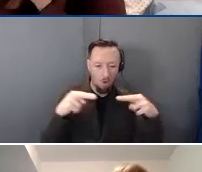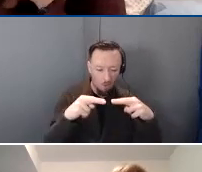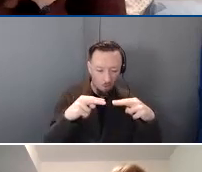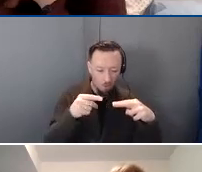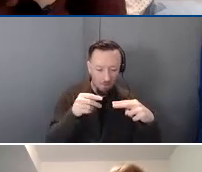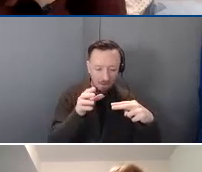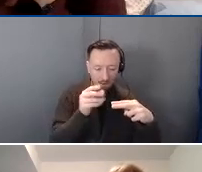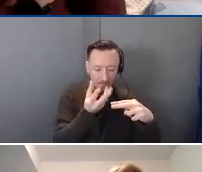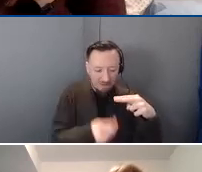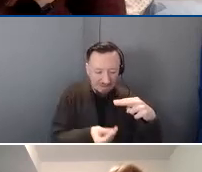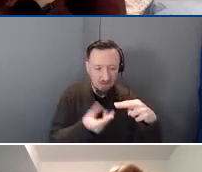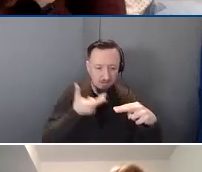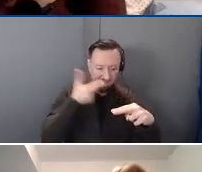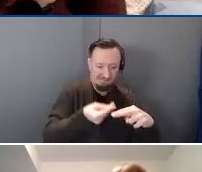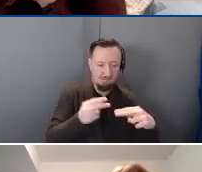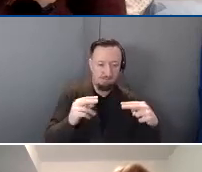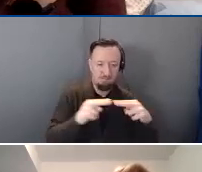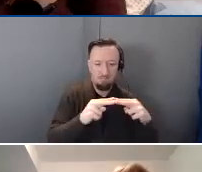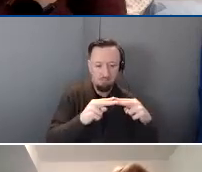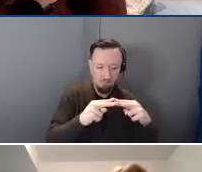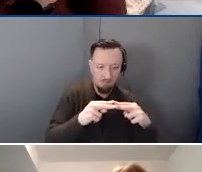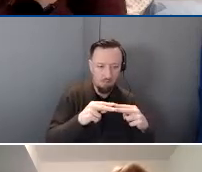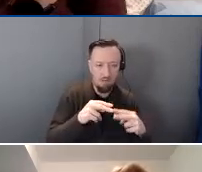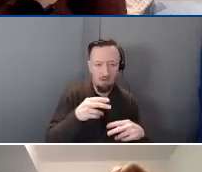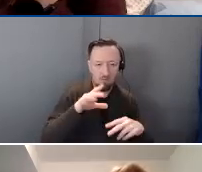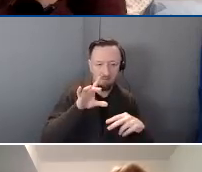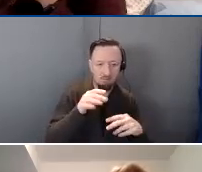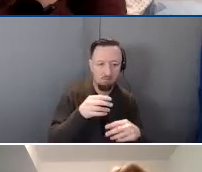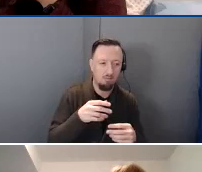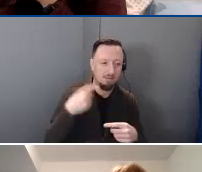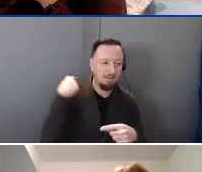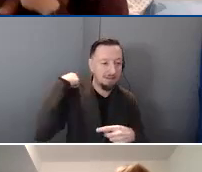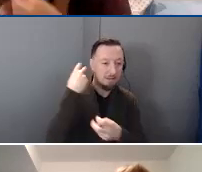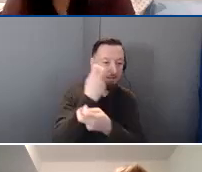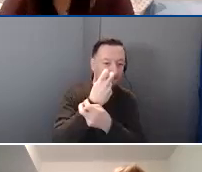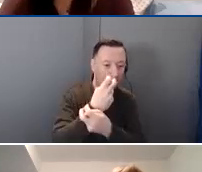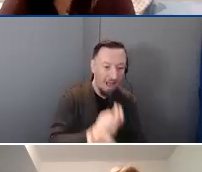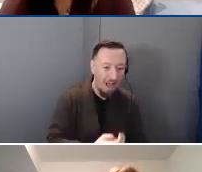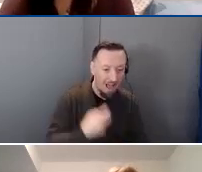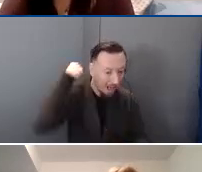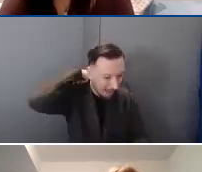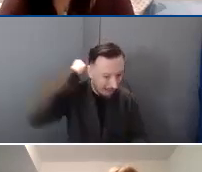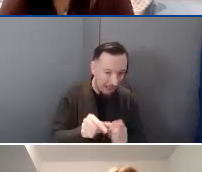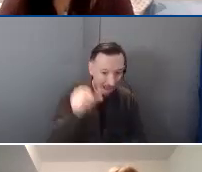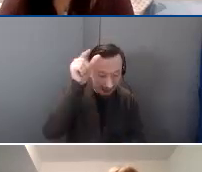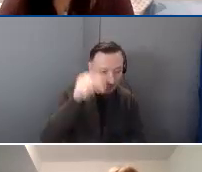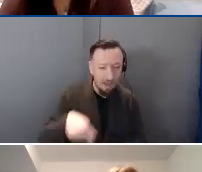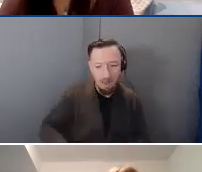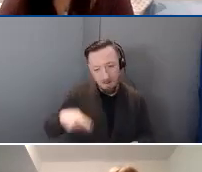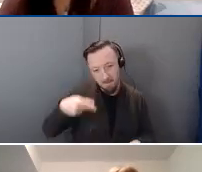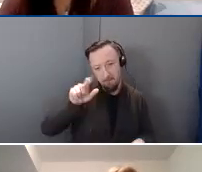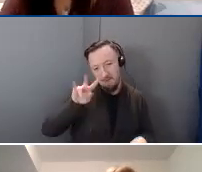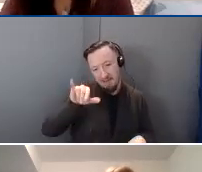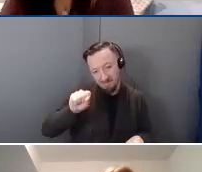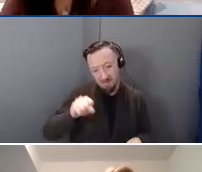so we can see these kind of procedures are going to be performed, like on the spines and the pelvis. You might see it being done